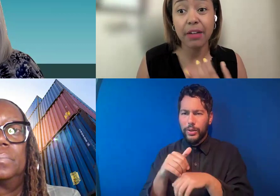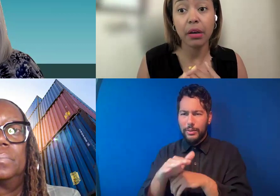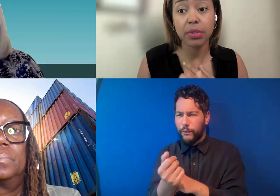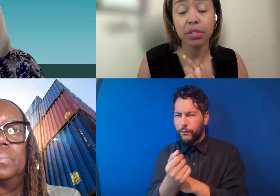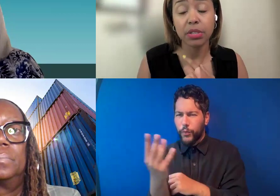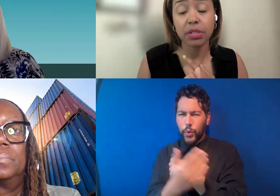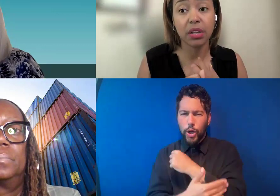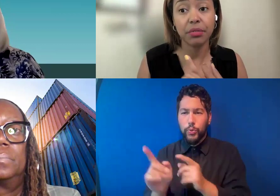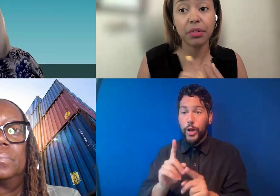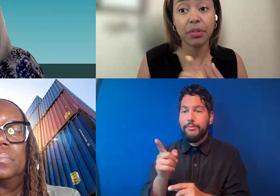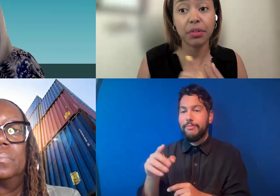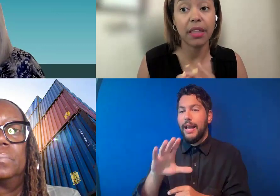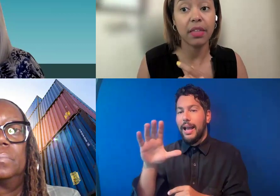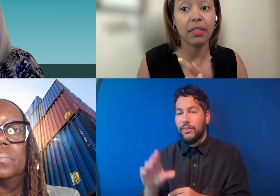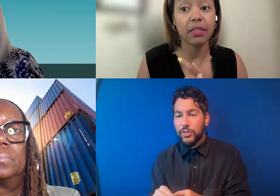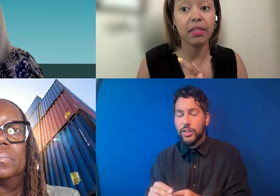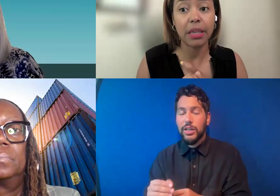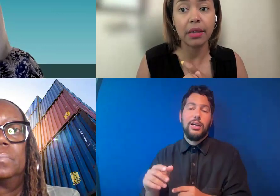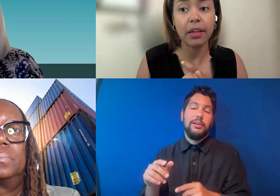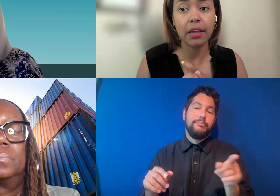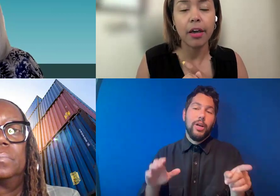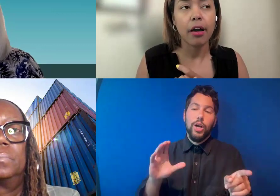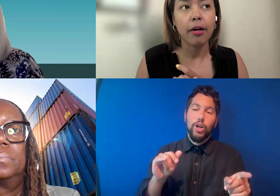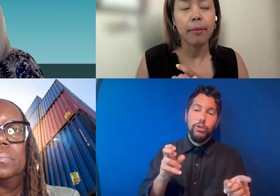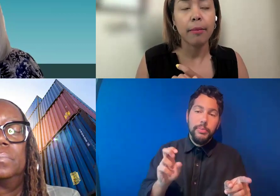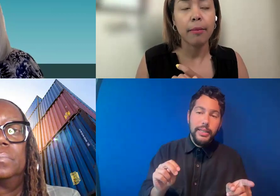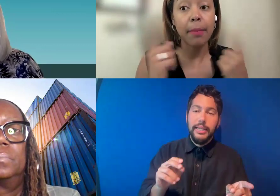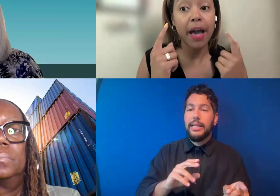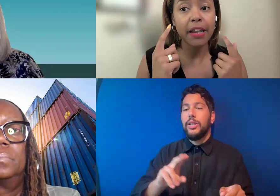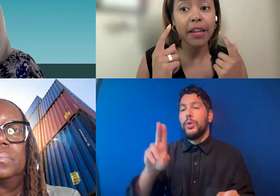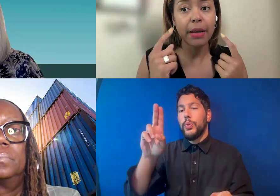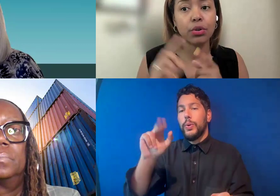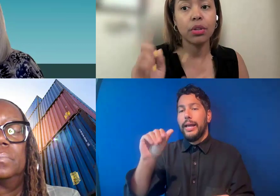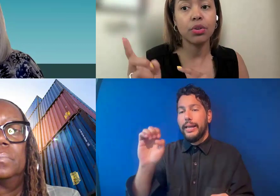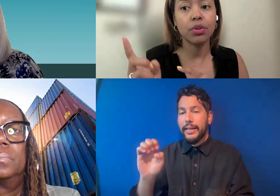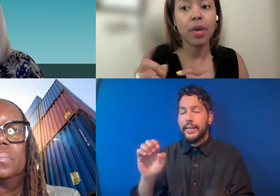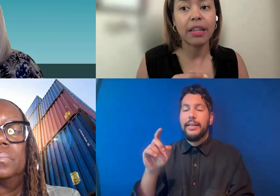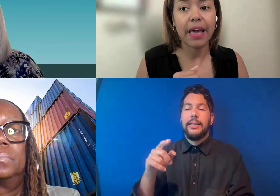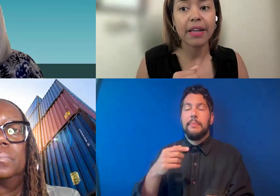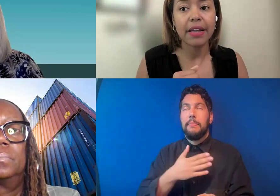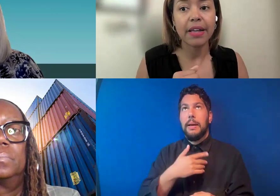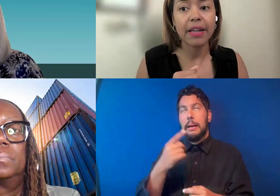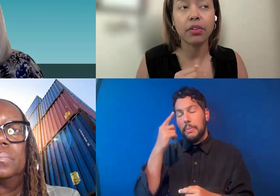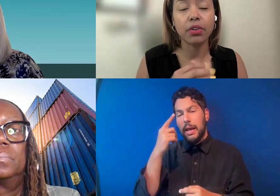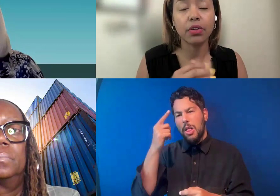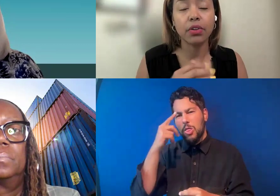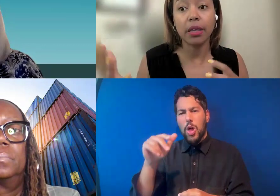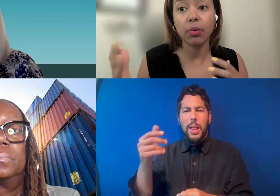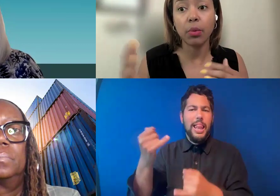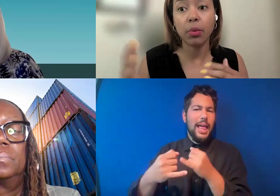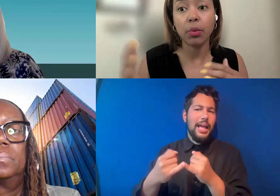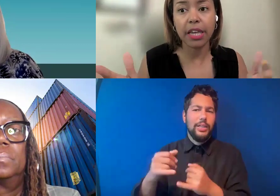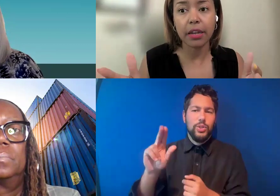countries in Africa, I was interested in the Caribbean and then the UAE. In my mind, I was going to do the UAE last, but